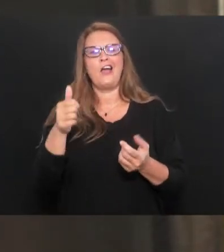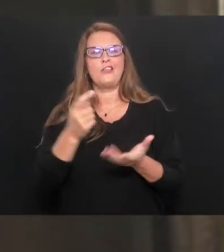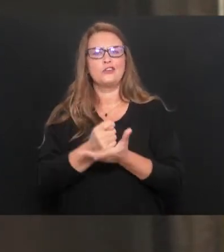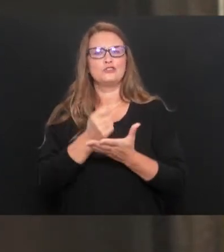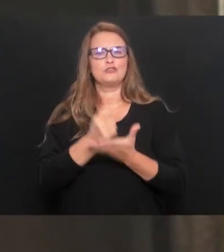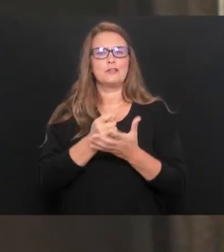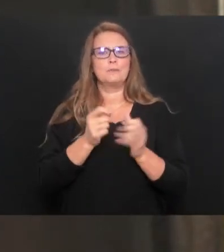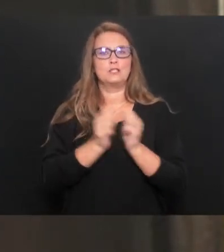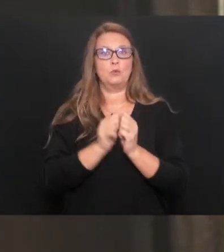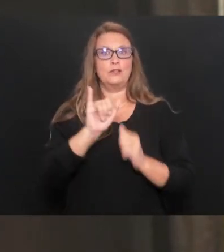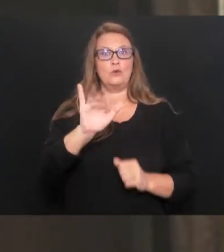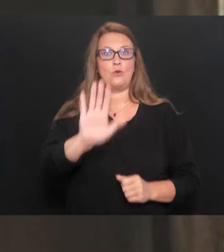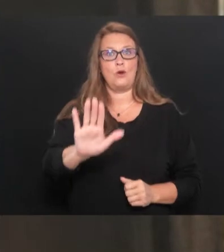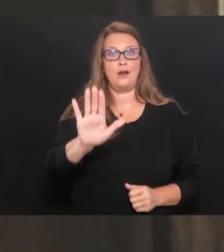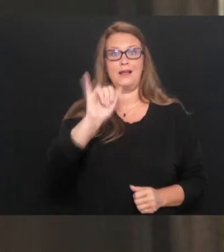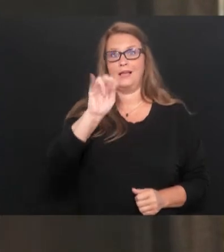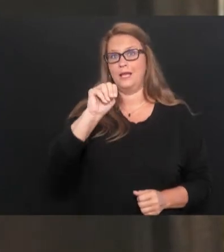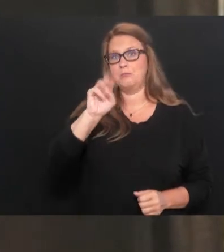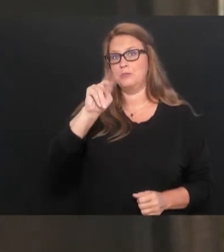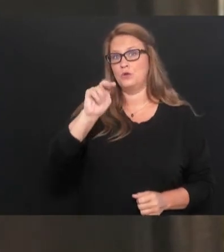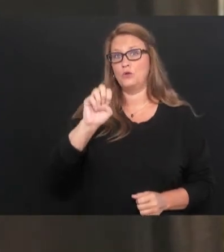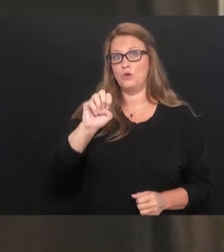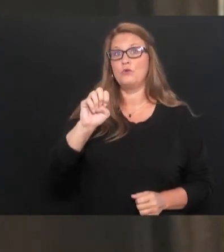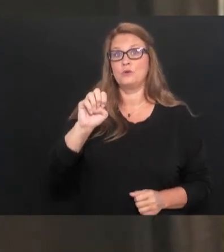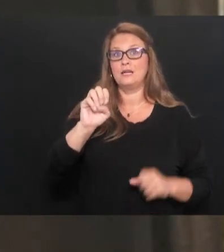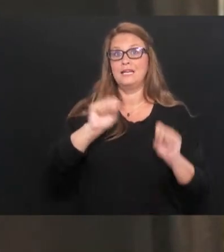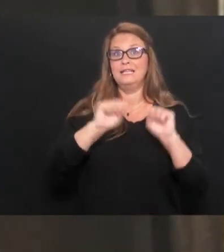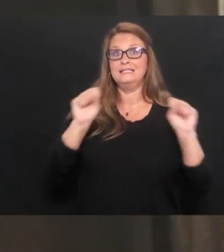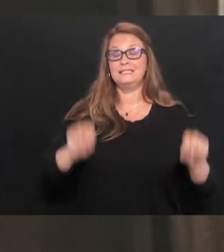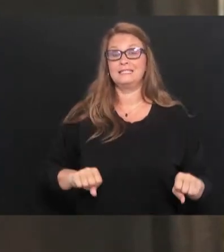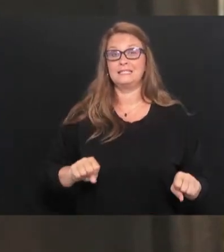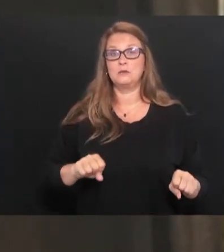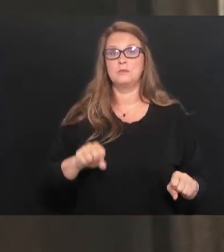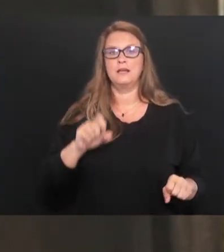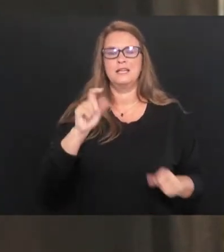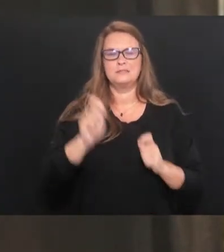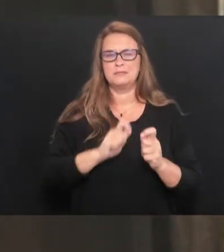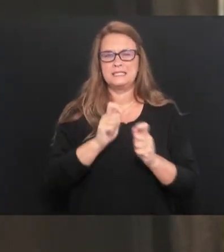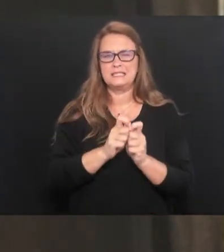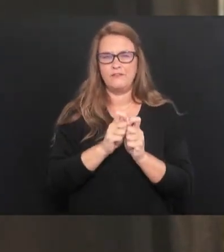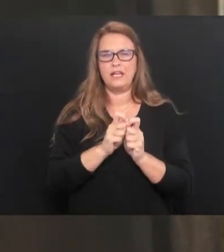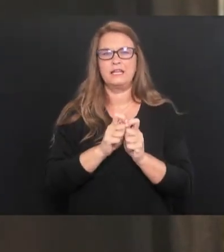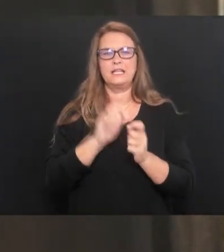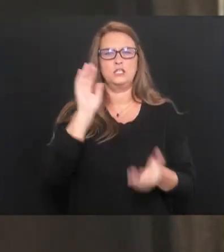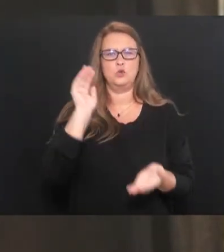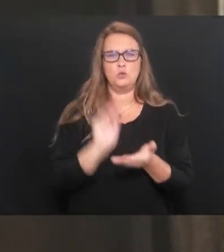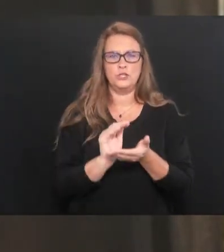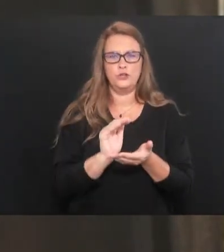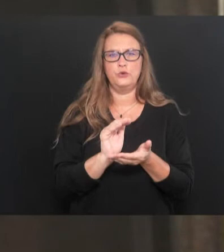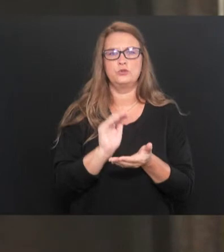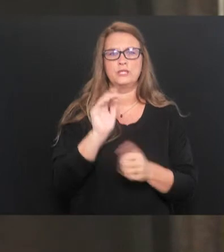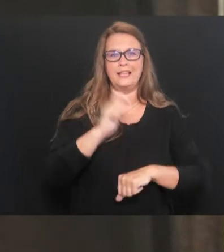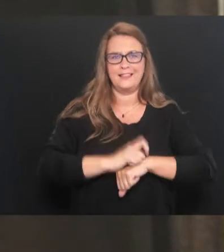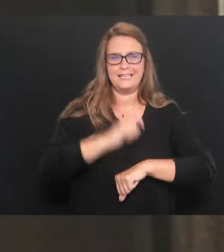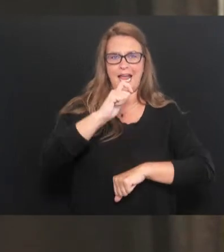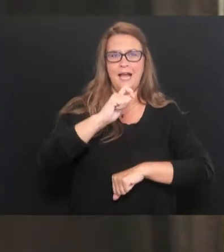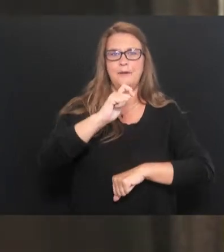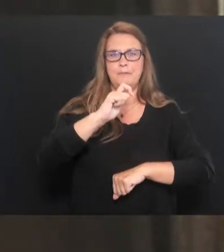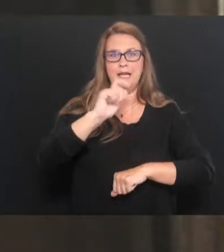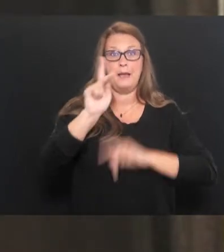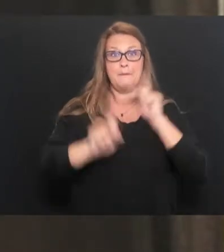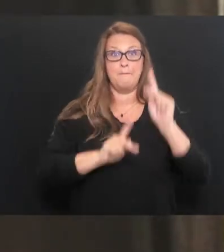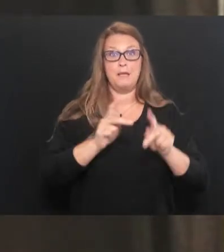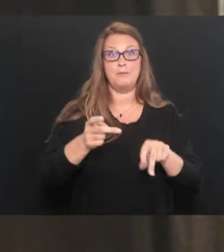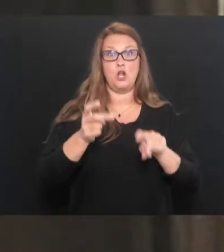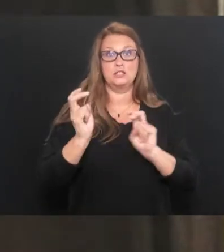immune system that can be used in specific instances to be able to reduce the time that people are in the